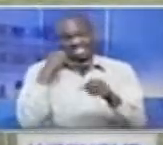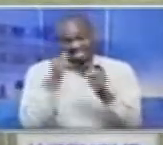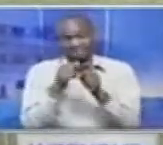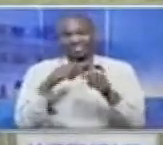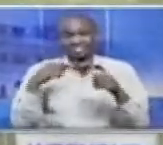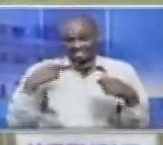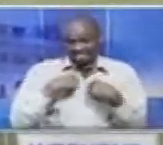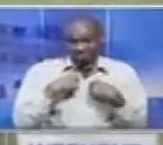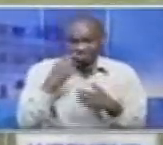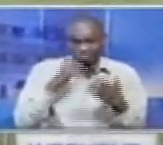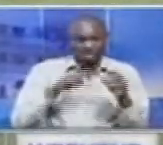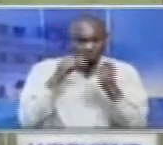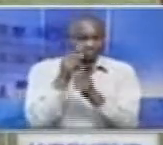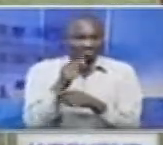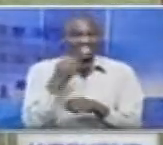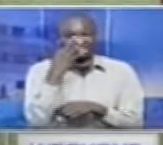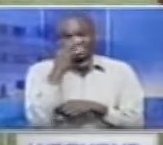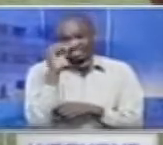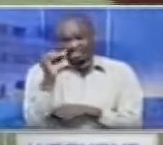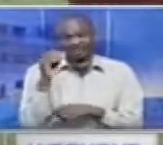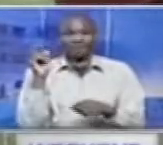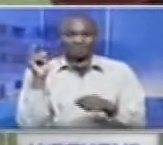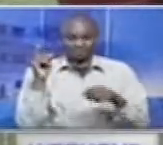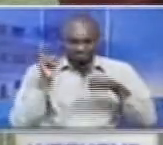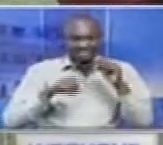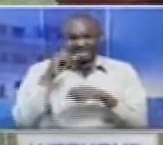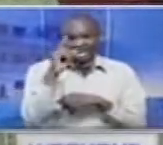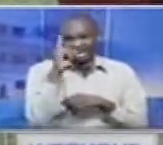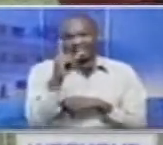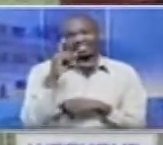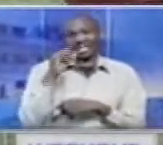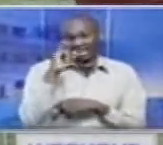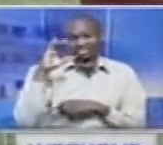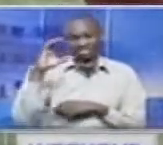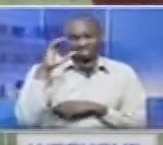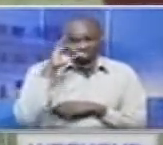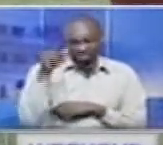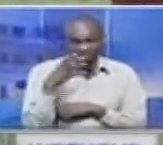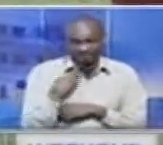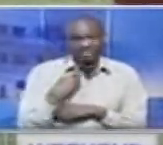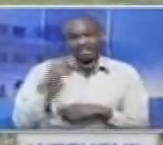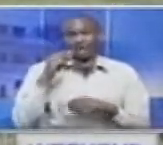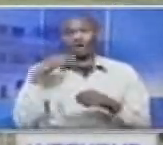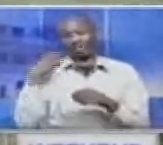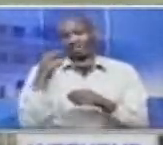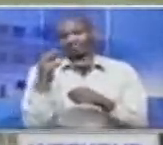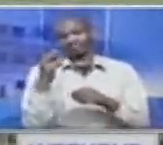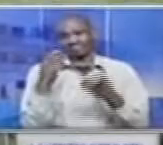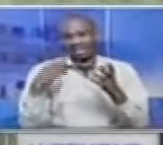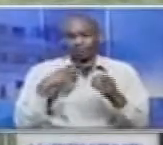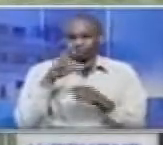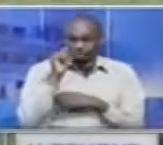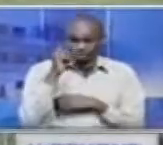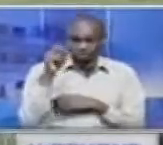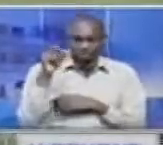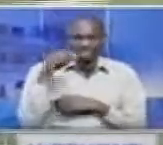their first group match 3-0 against ICJ before drawing two games, of course. And Rogers Eshitemi